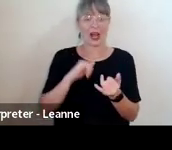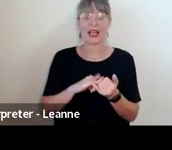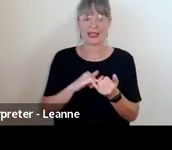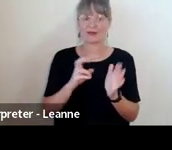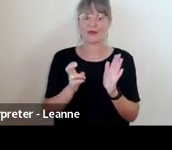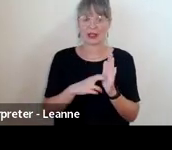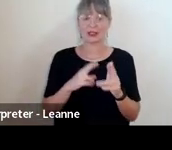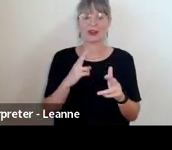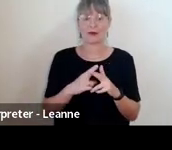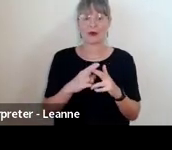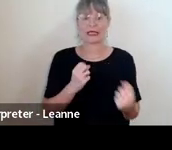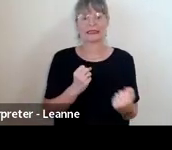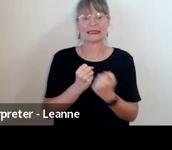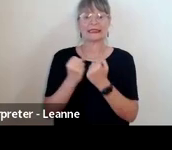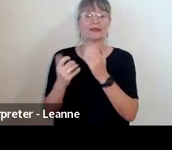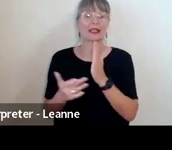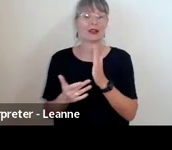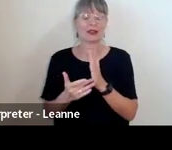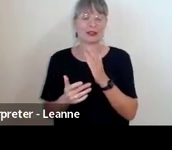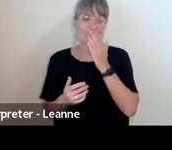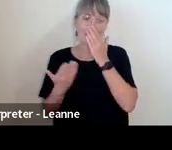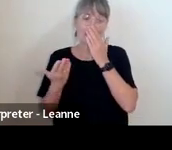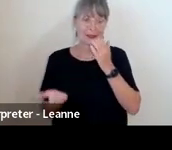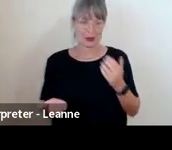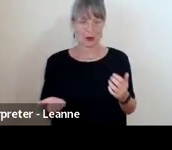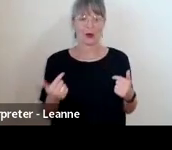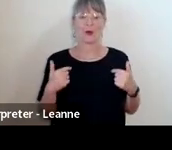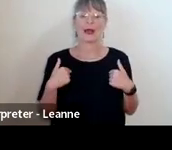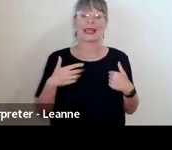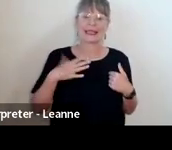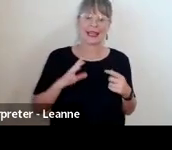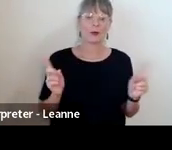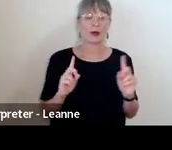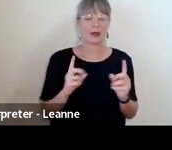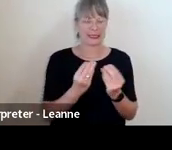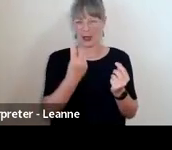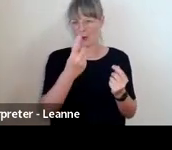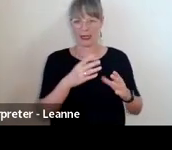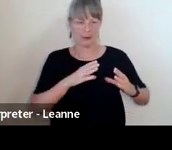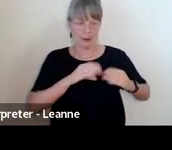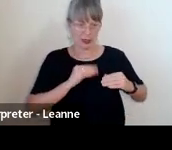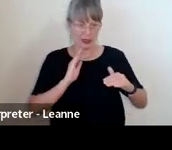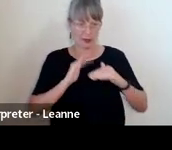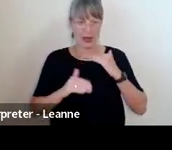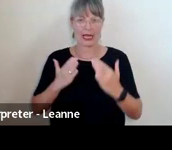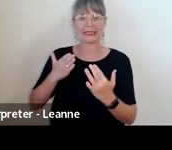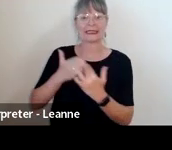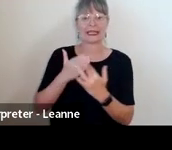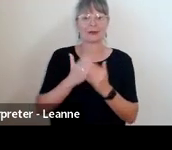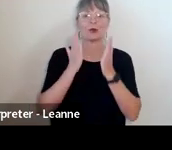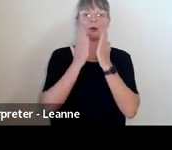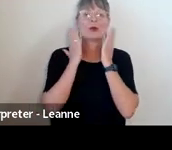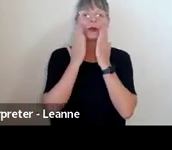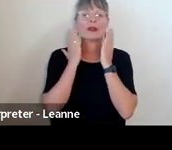technology. So we're searching for someone passionate about accessible beauty to be the face of our social